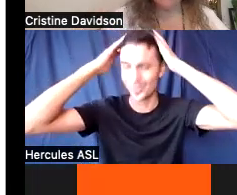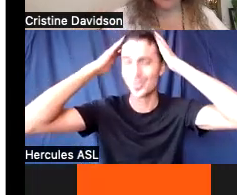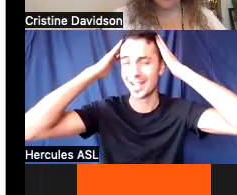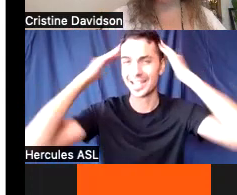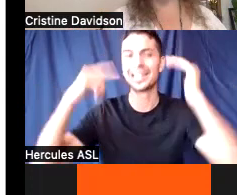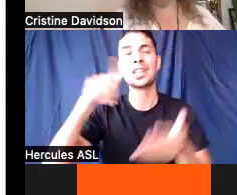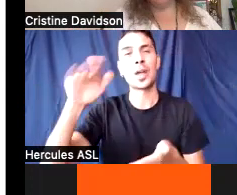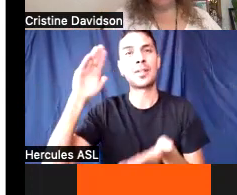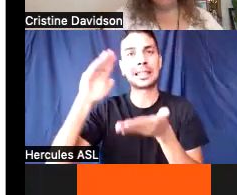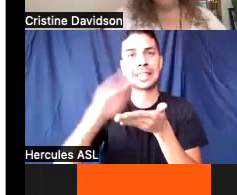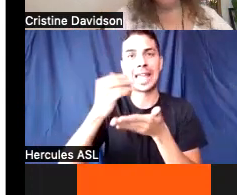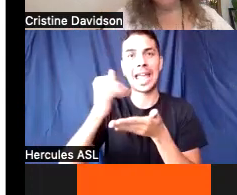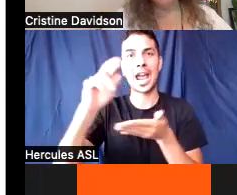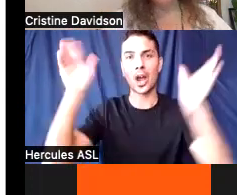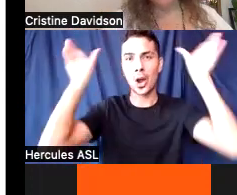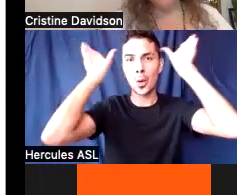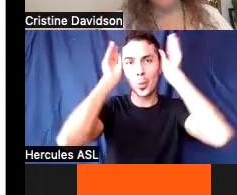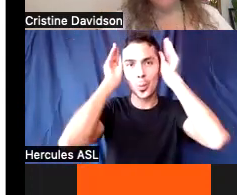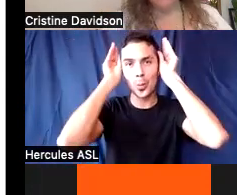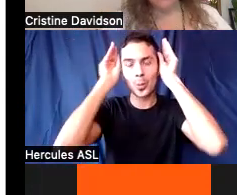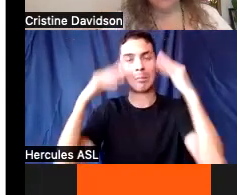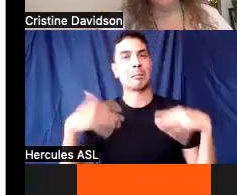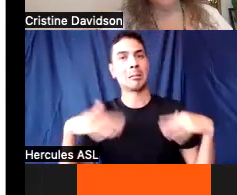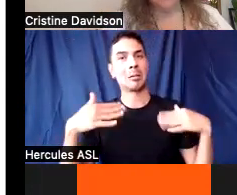Yeah, less hair.